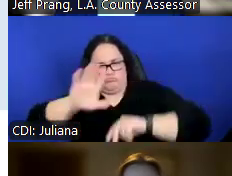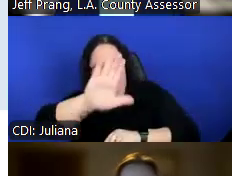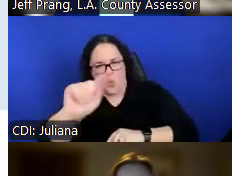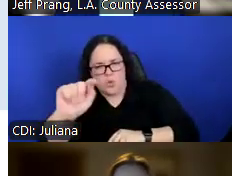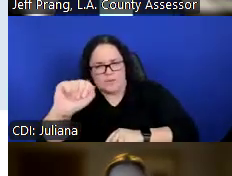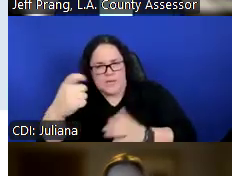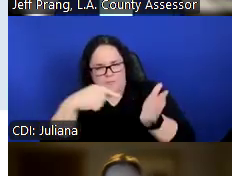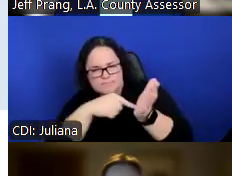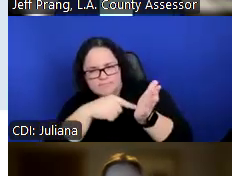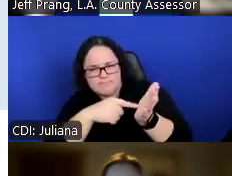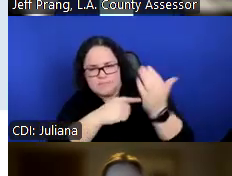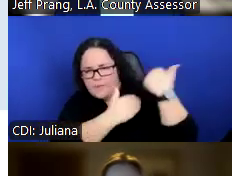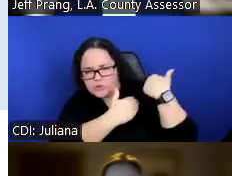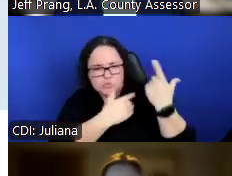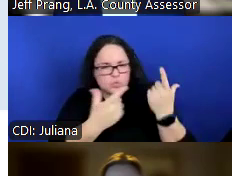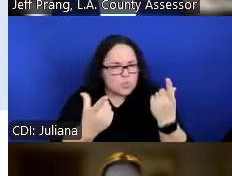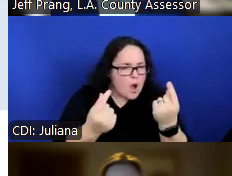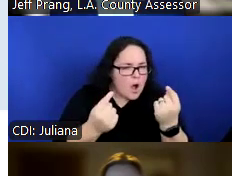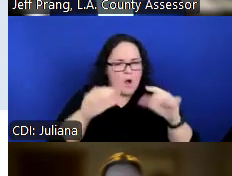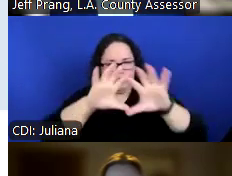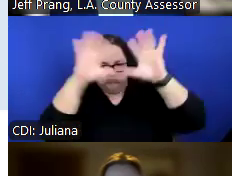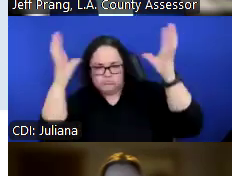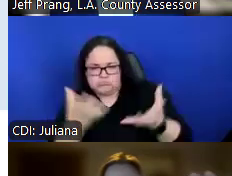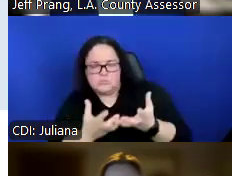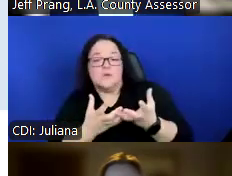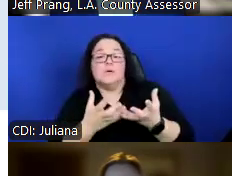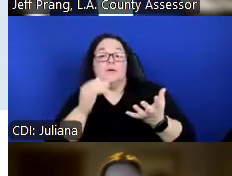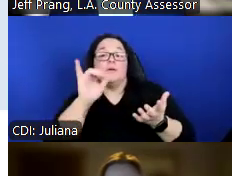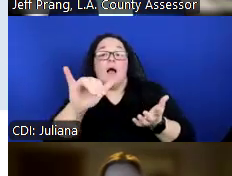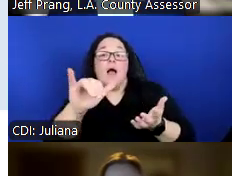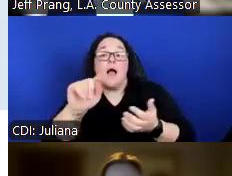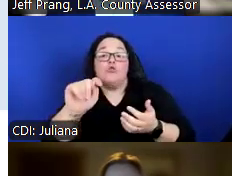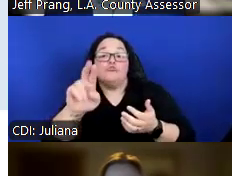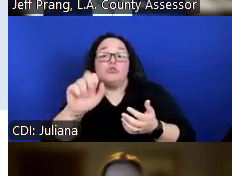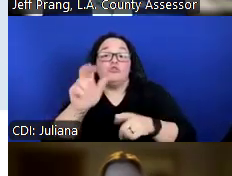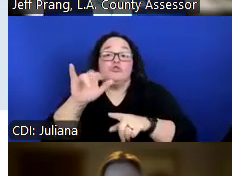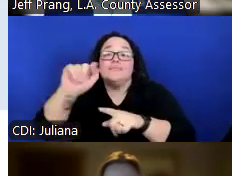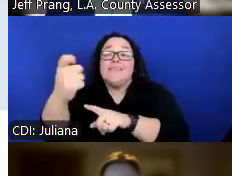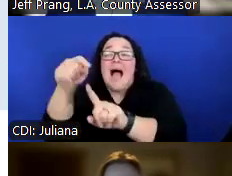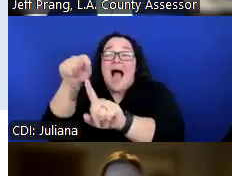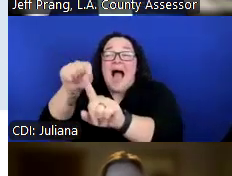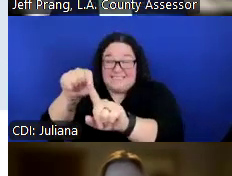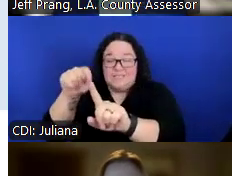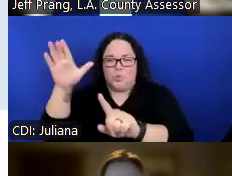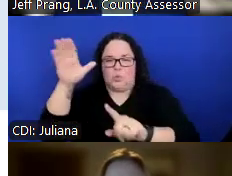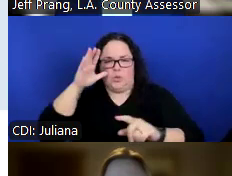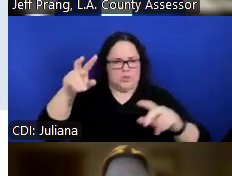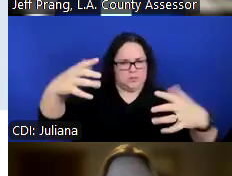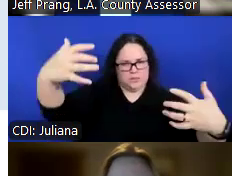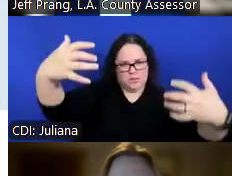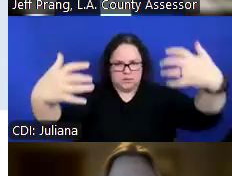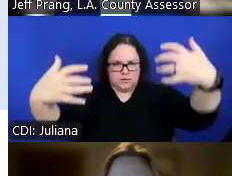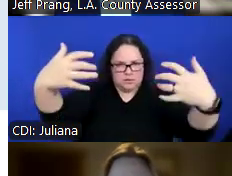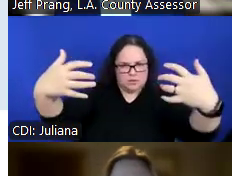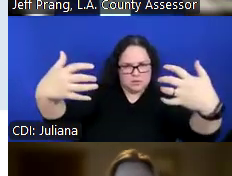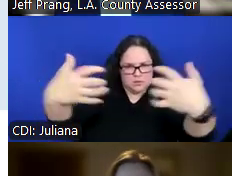of your property tax bill, you will get a refund after we've done that calculation. Assessor Prang, can you slow down a little bit for us,